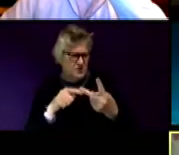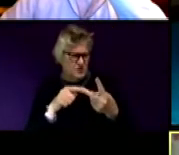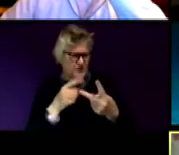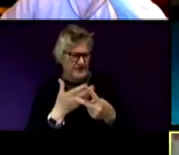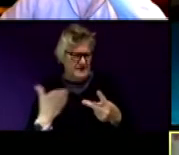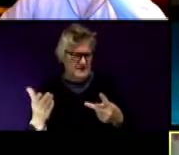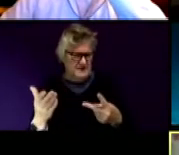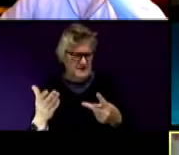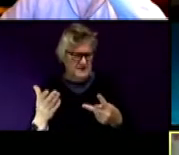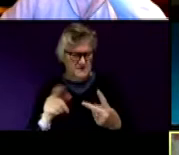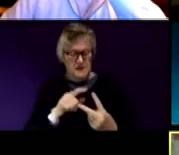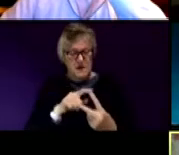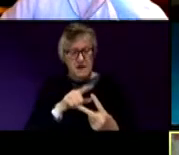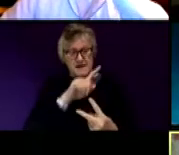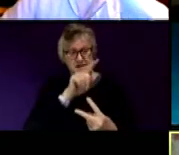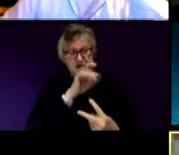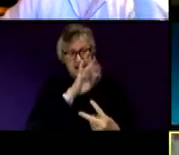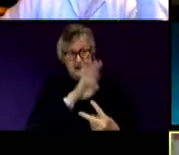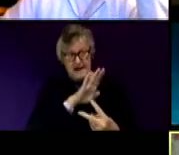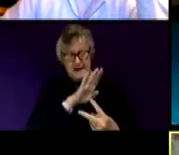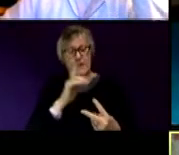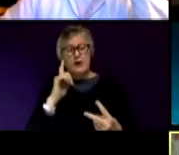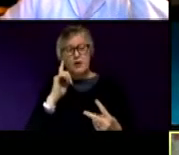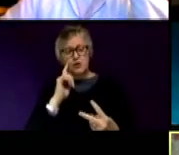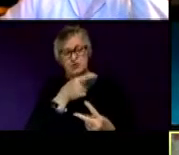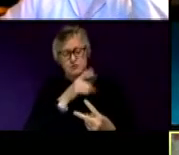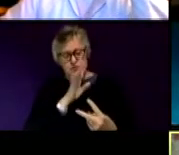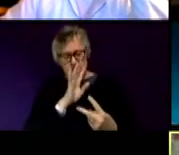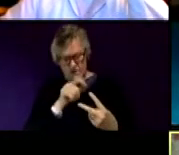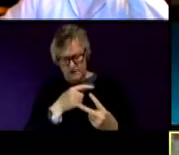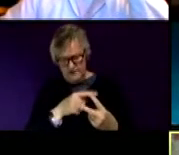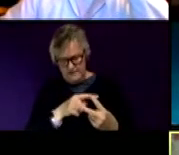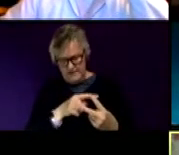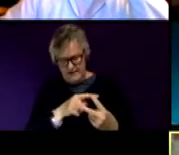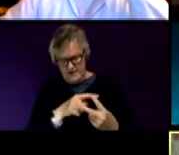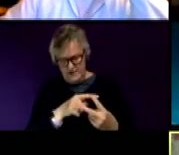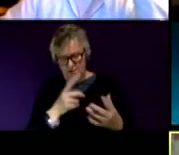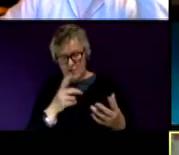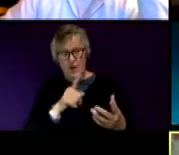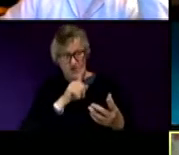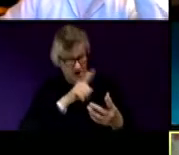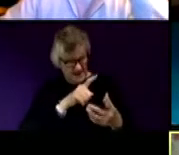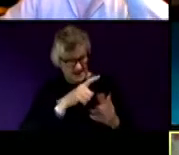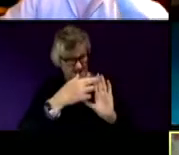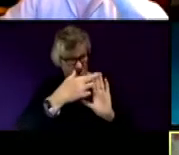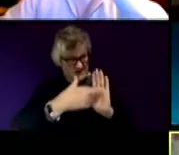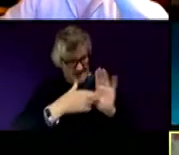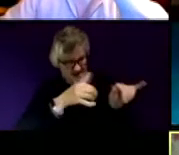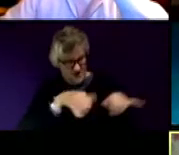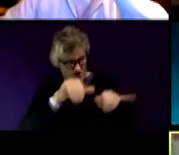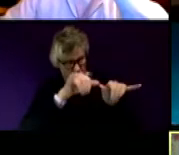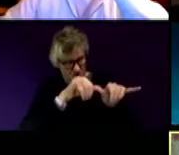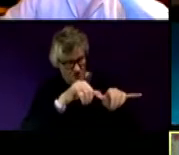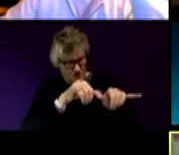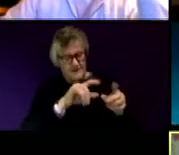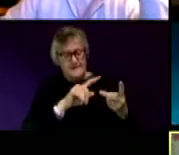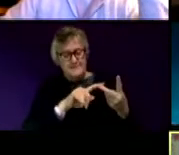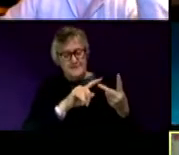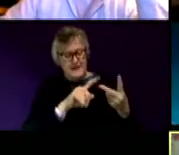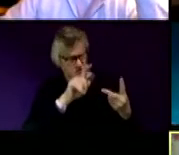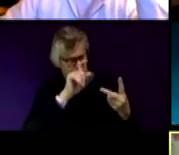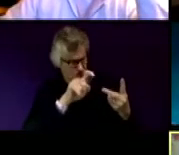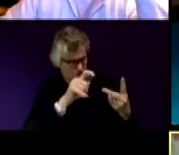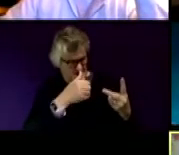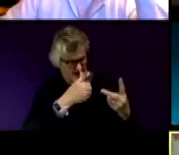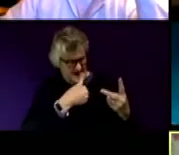Zainab, I heard you talk about, was there a standard and should we have written reports that accompany